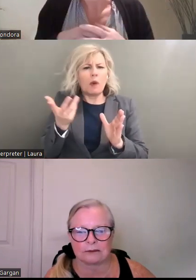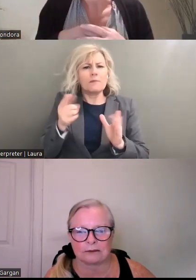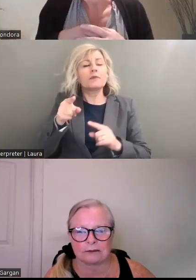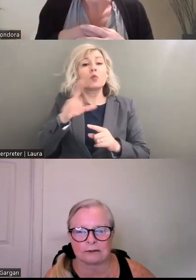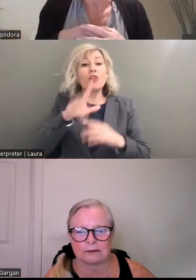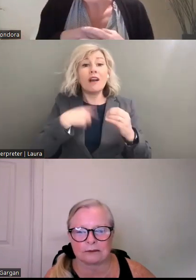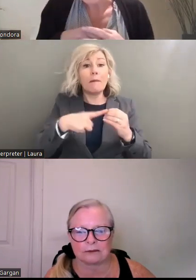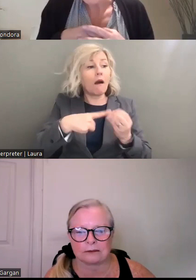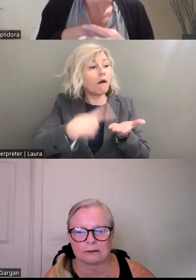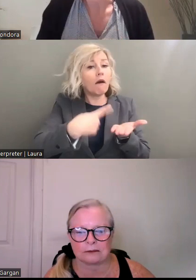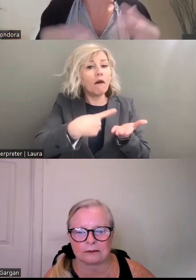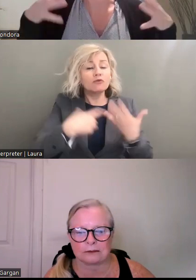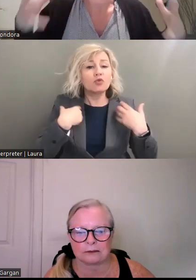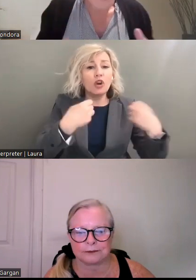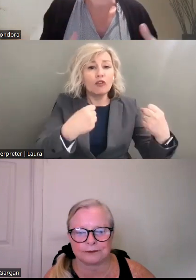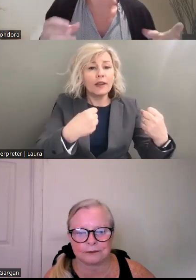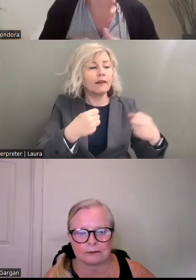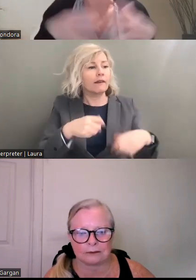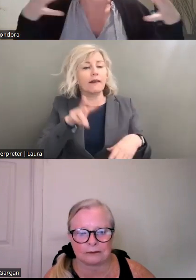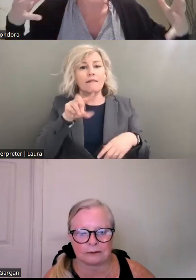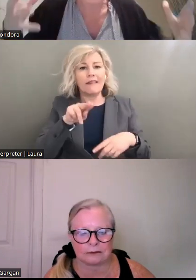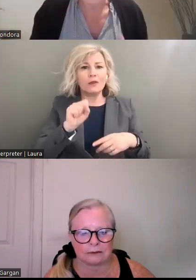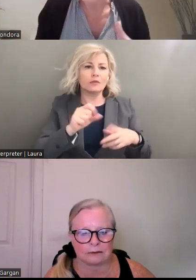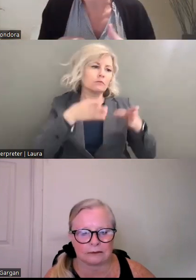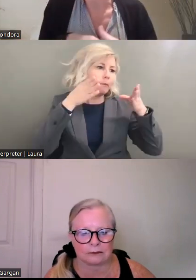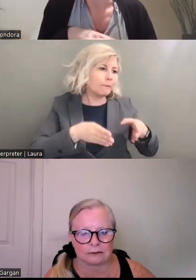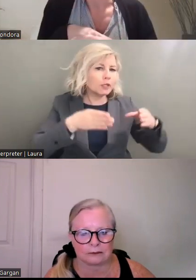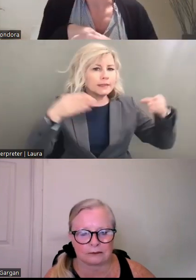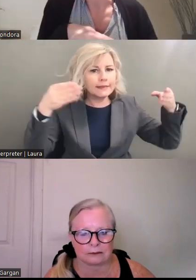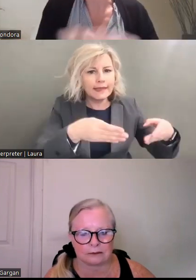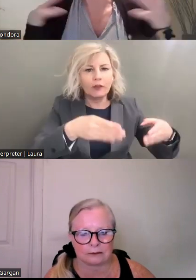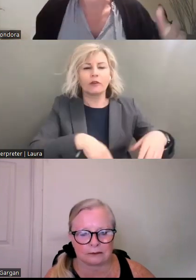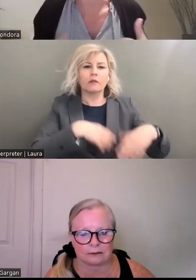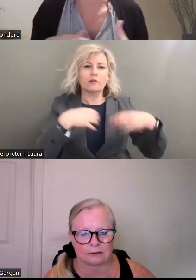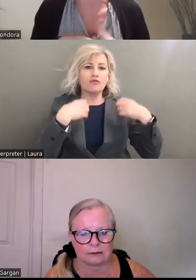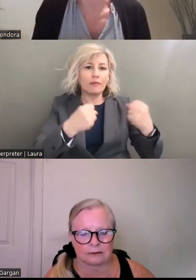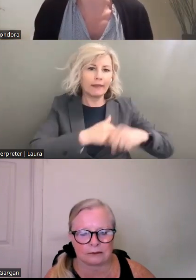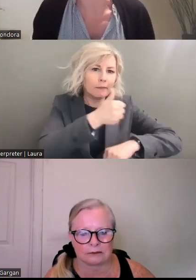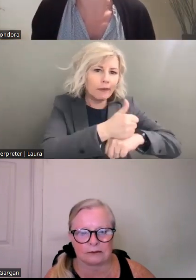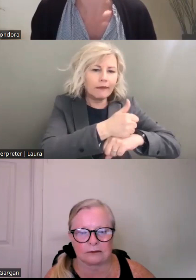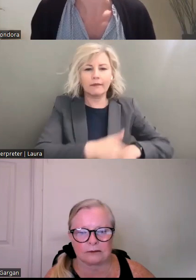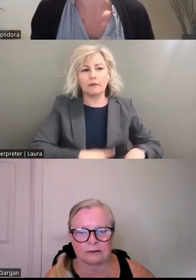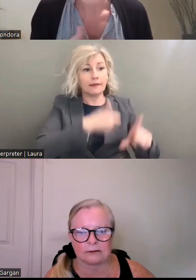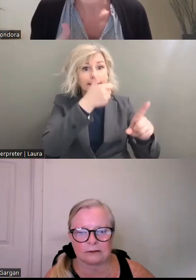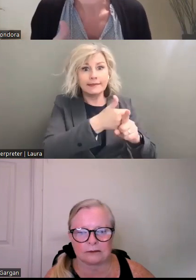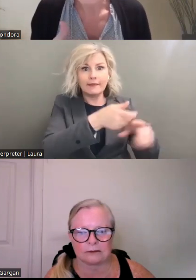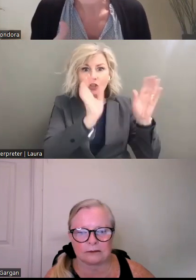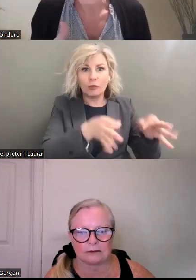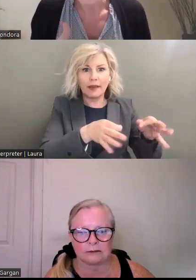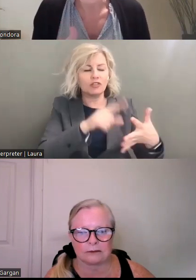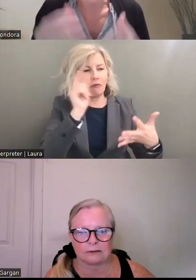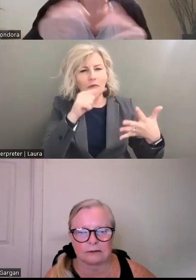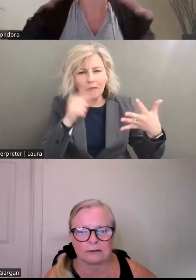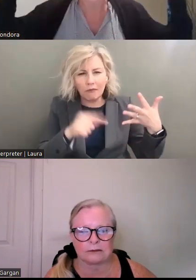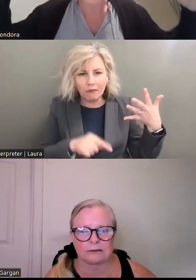we talk about the values of recovery, person-centeredness, strengths-based, self-determination, a lot of times those